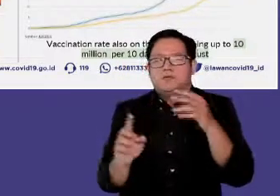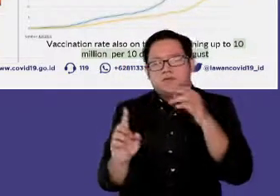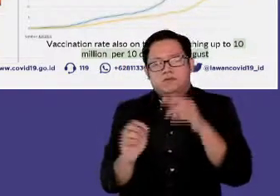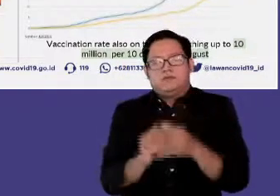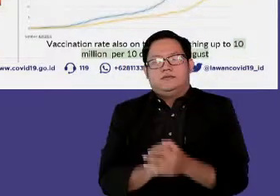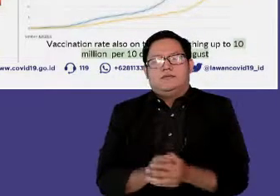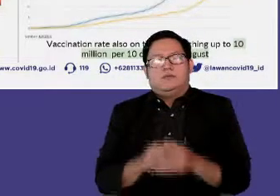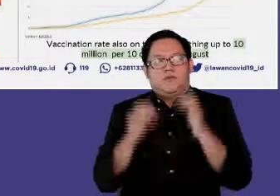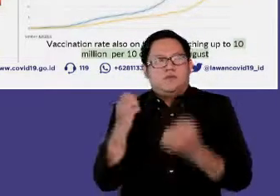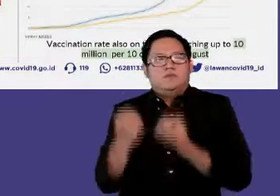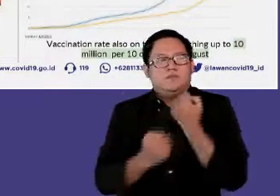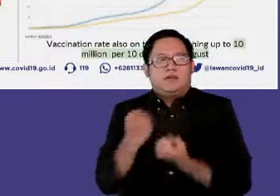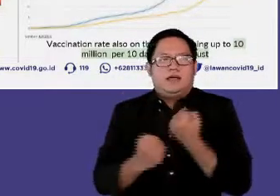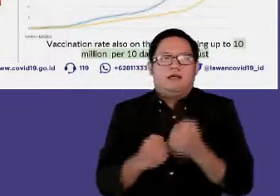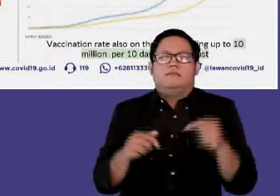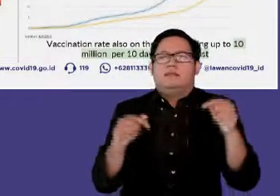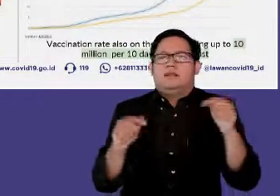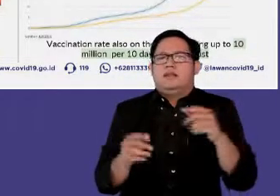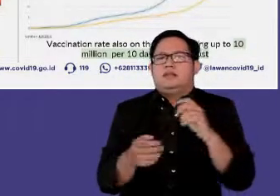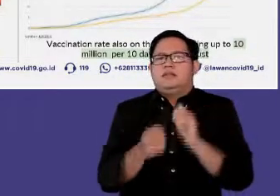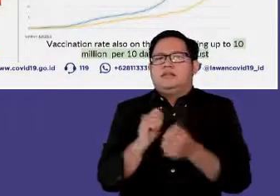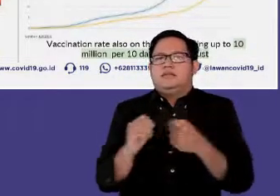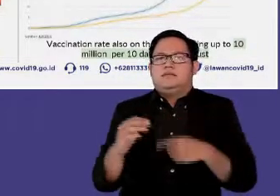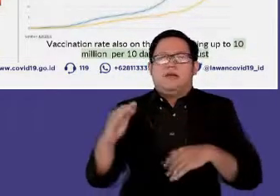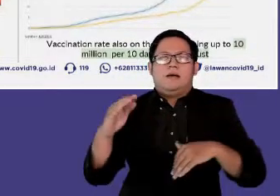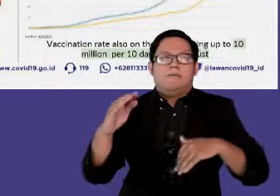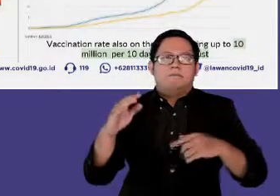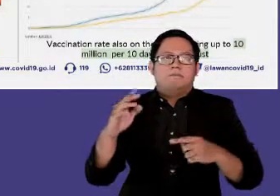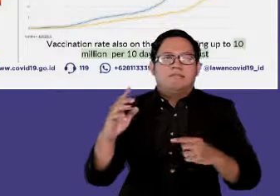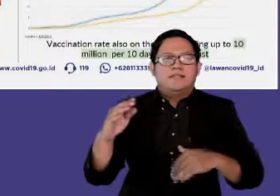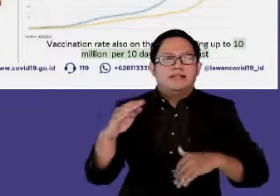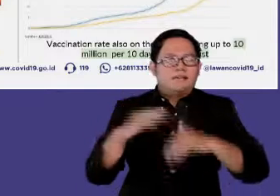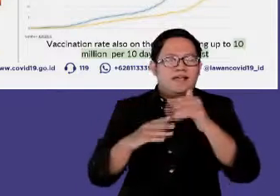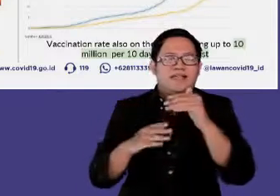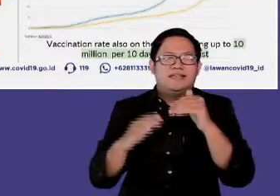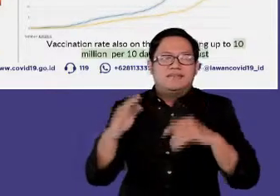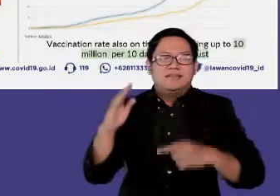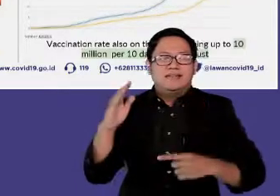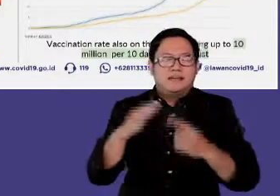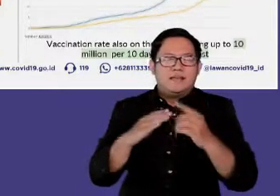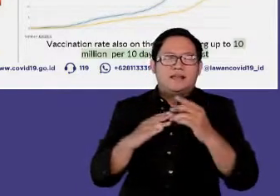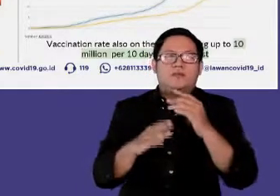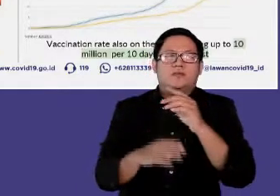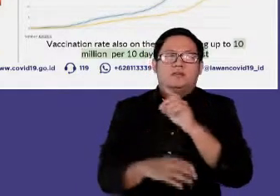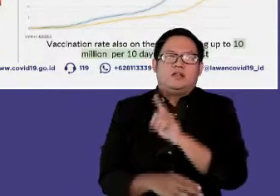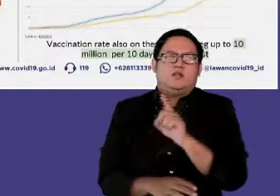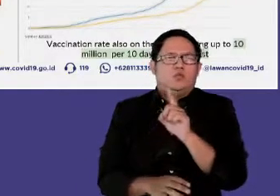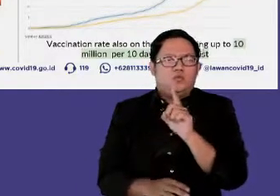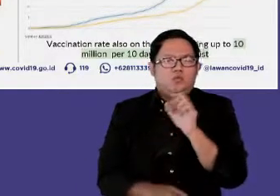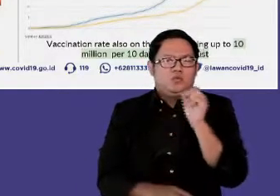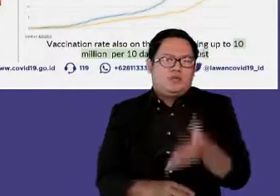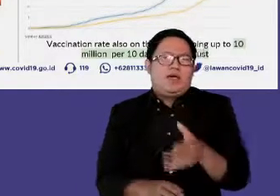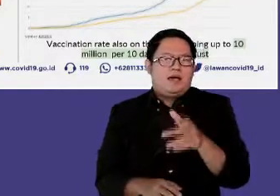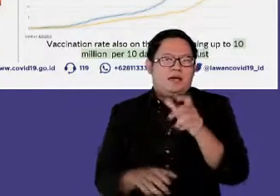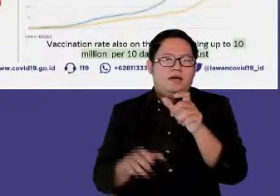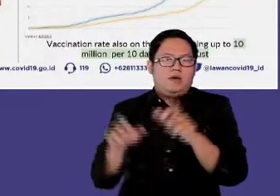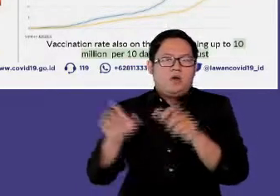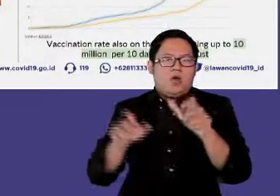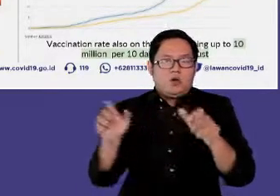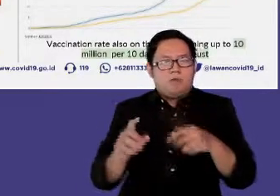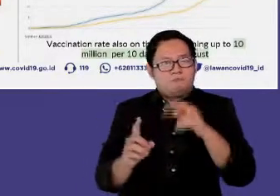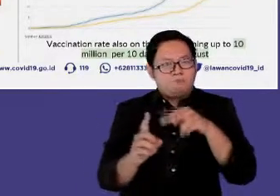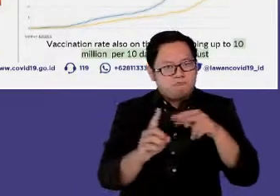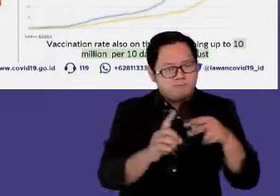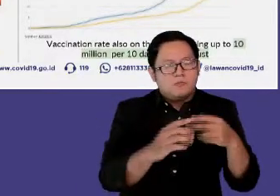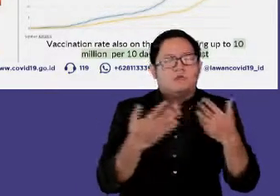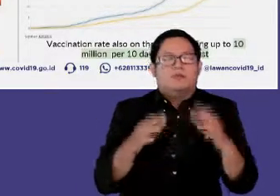It has reached nearly 1 million people being examined in 1 week, with the number of laboratories also on the